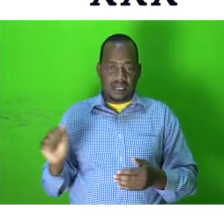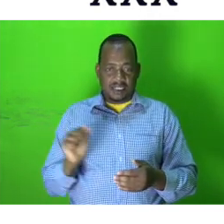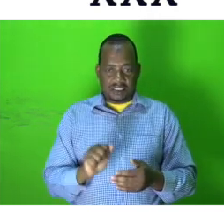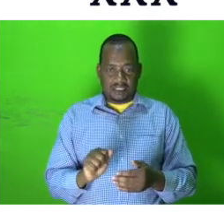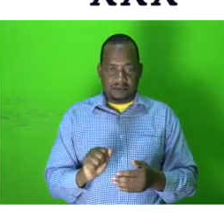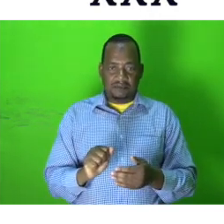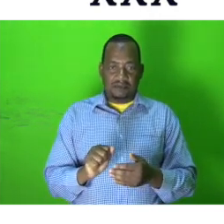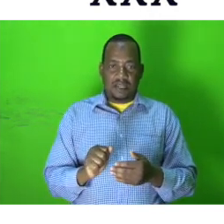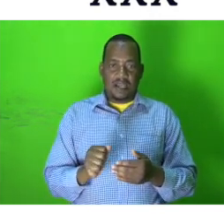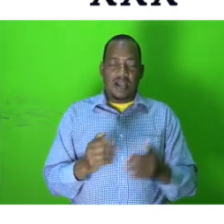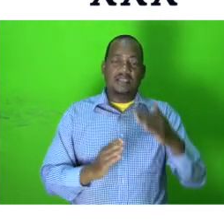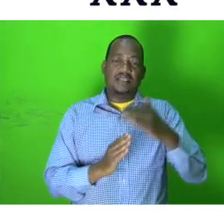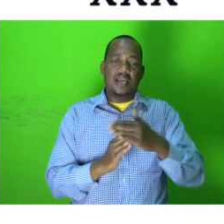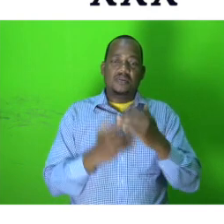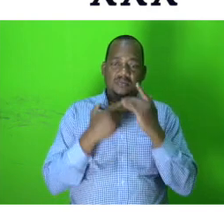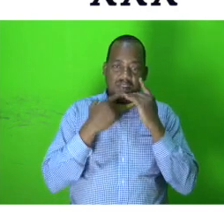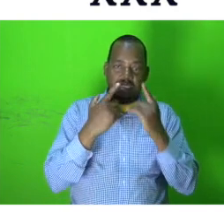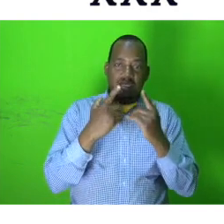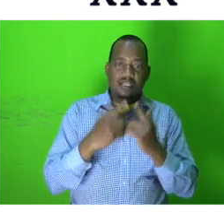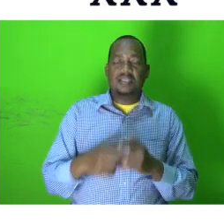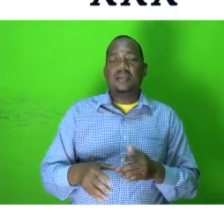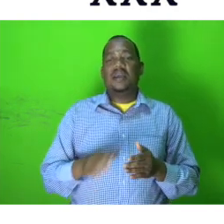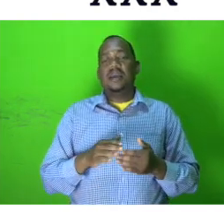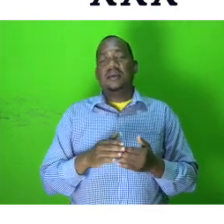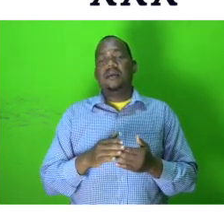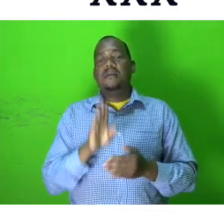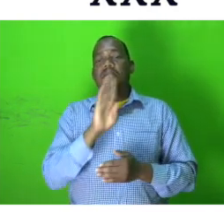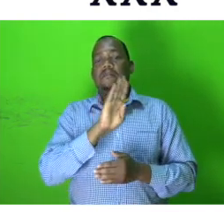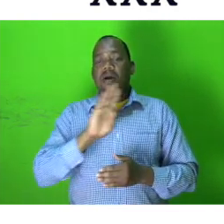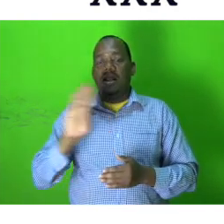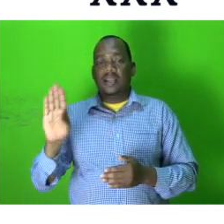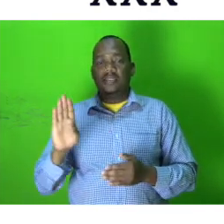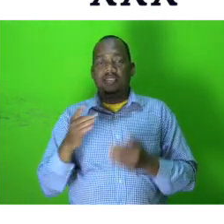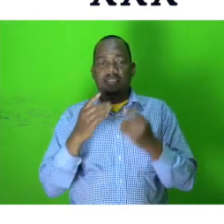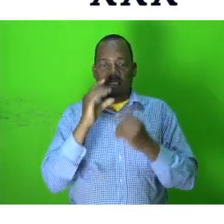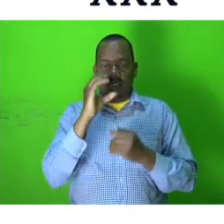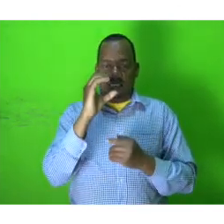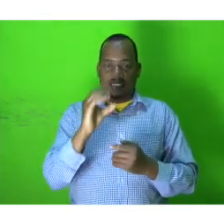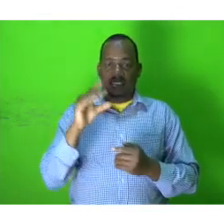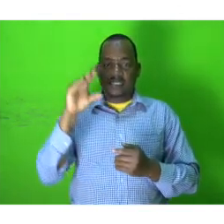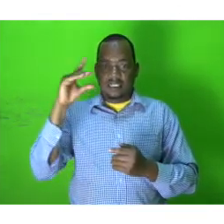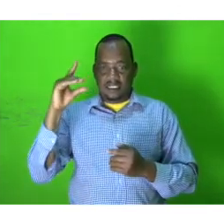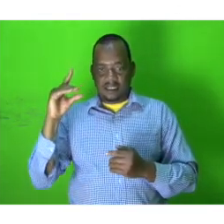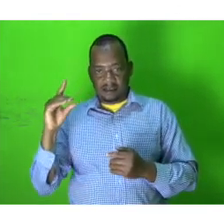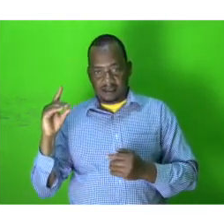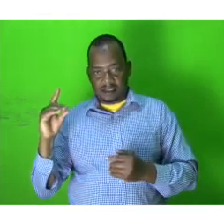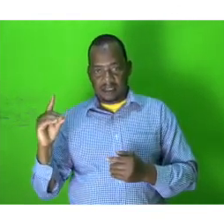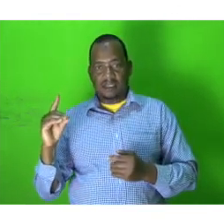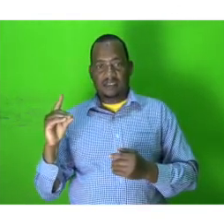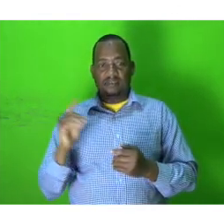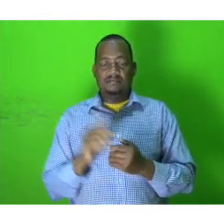at the end, we see that the balance CD that shown in a credit side.